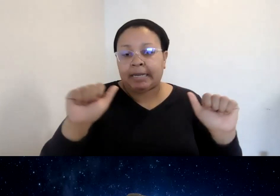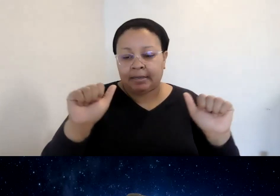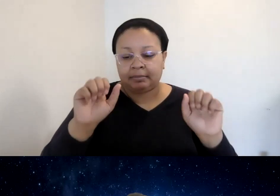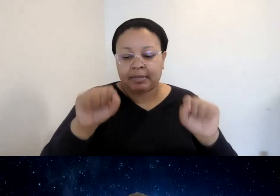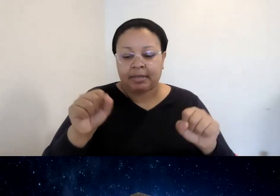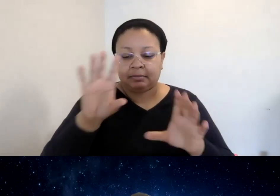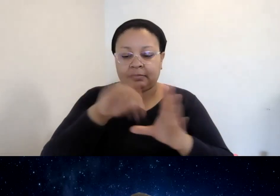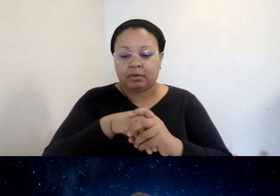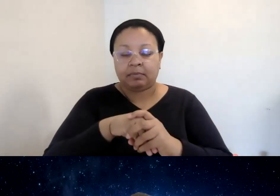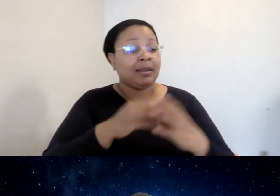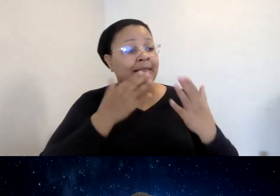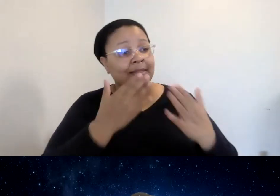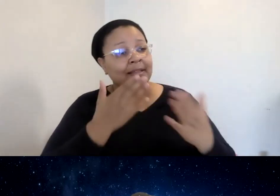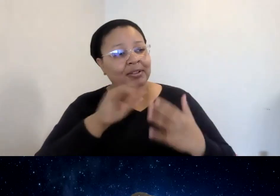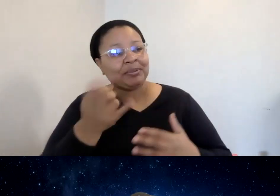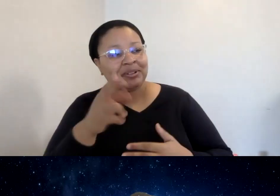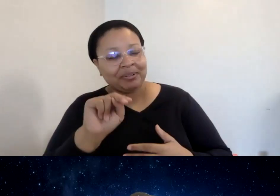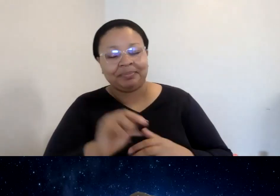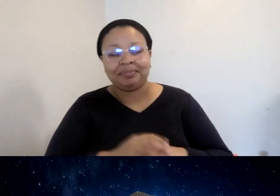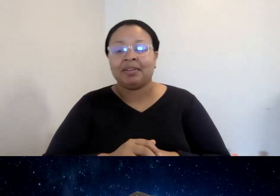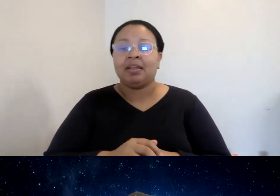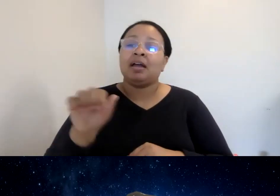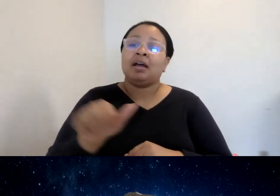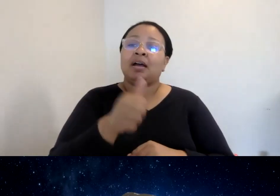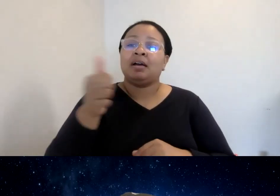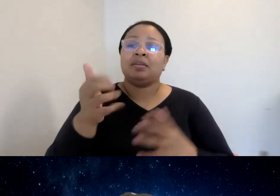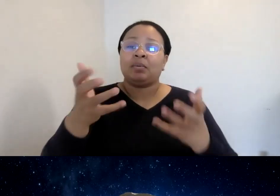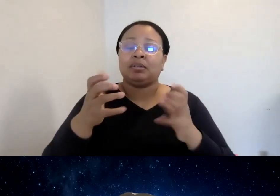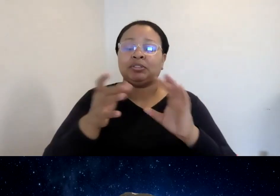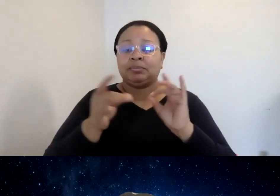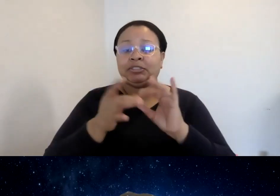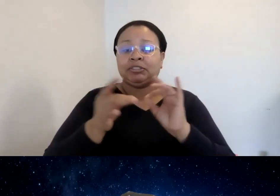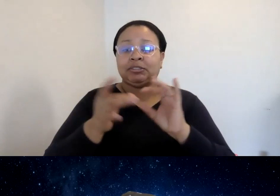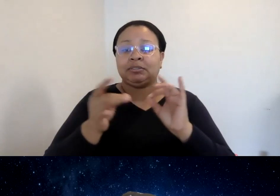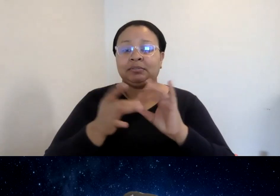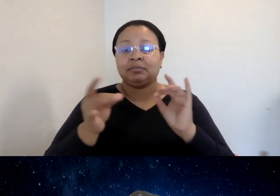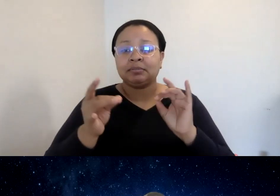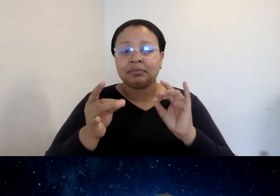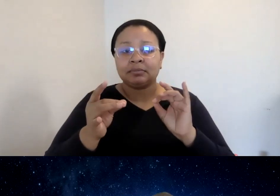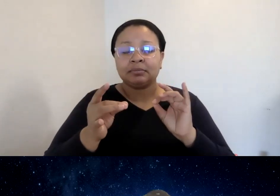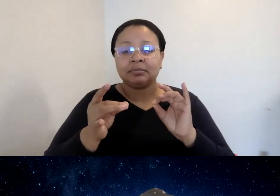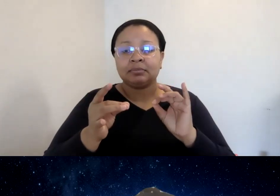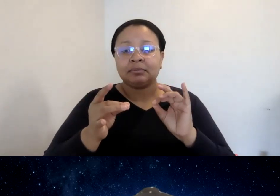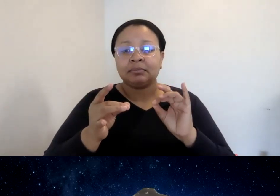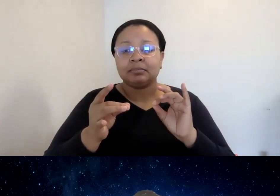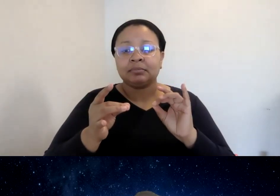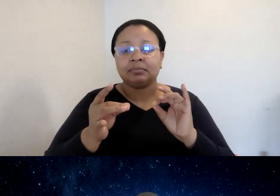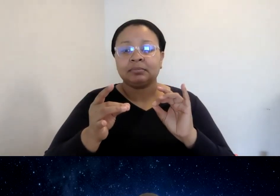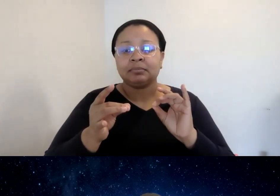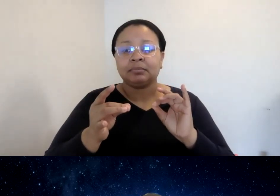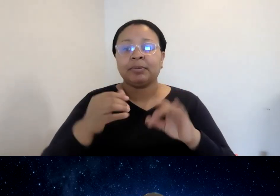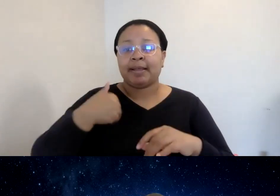Sure. Thank you for that, John. And then the other thing I wanted to mention is that there is